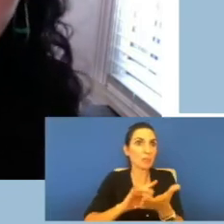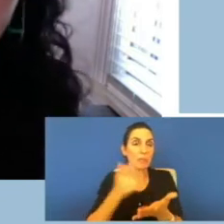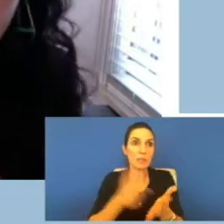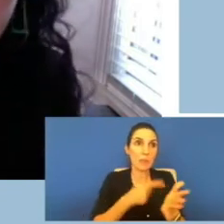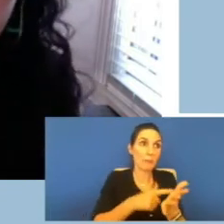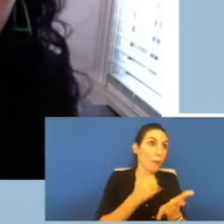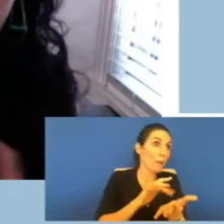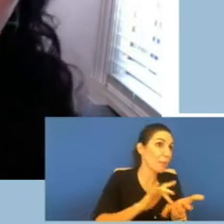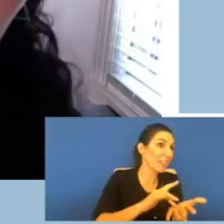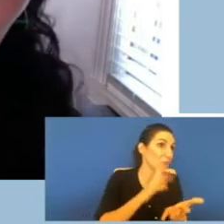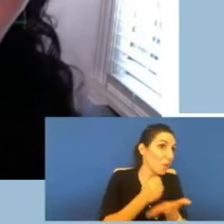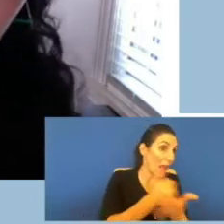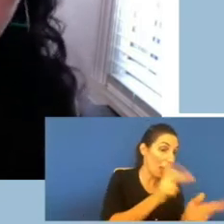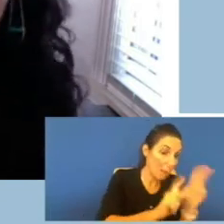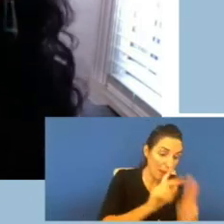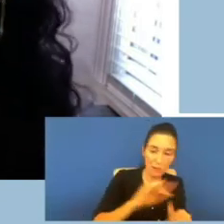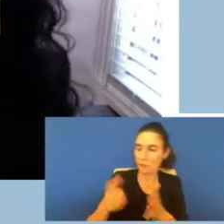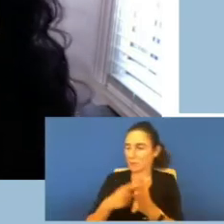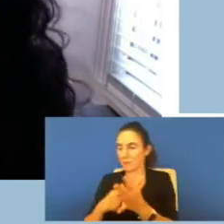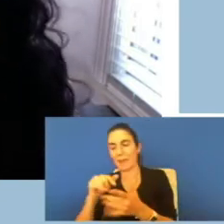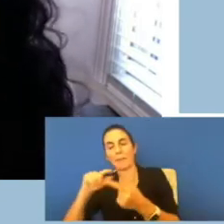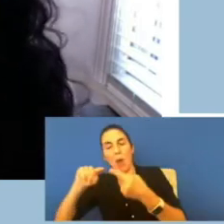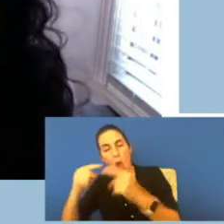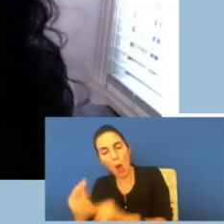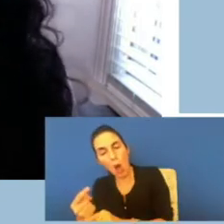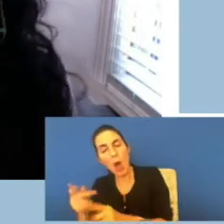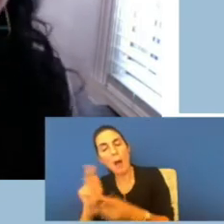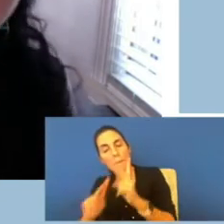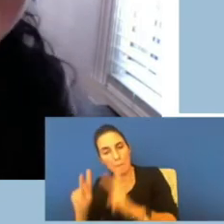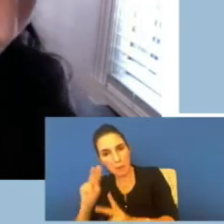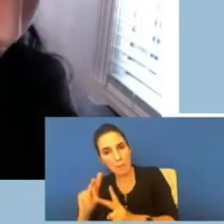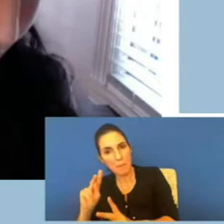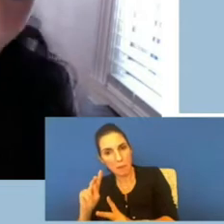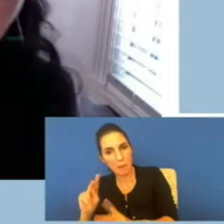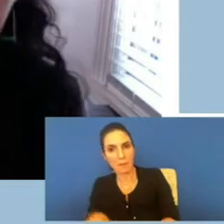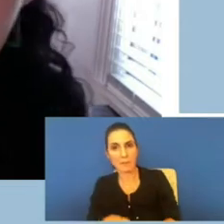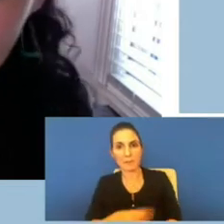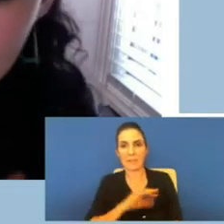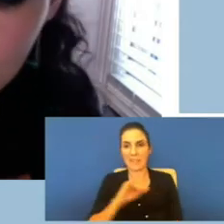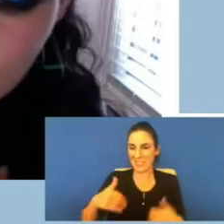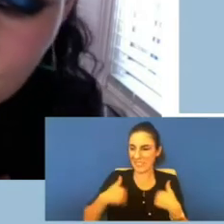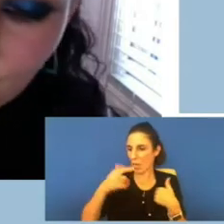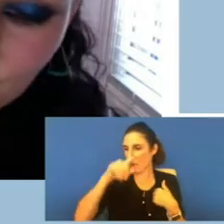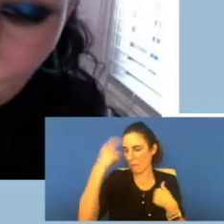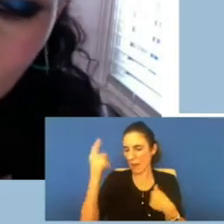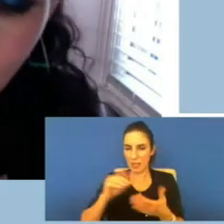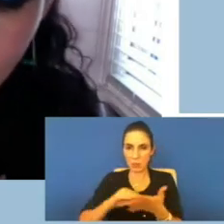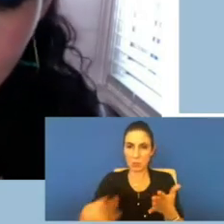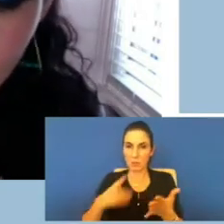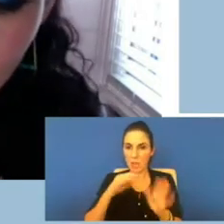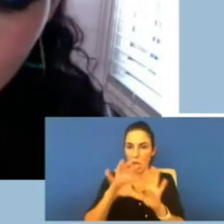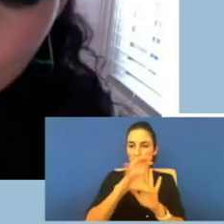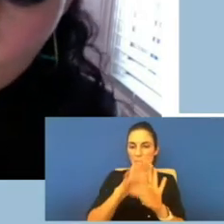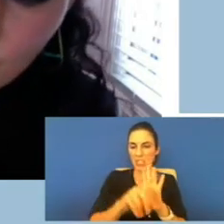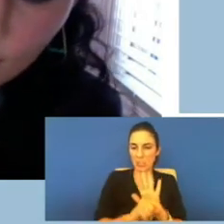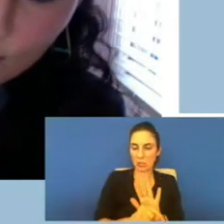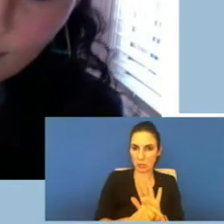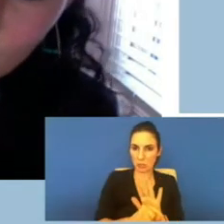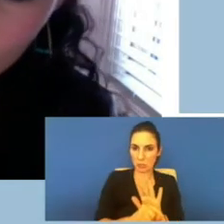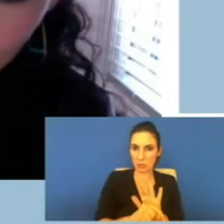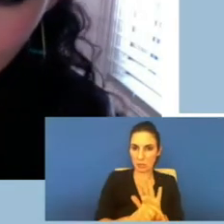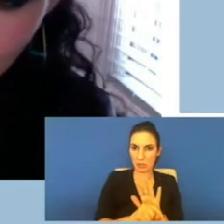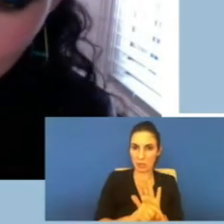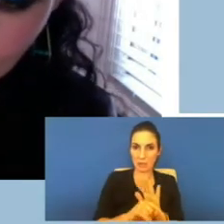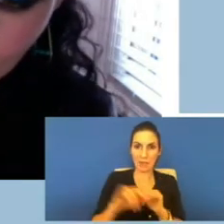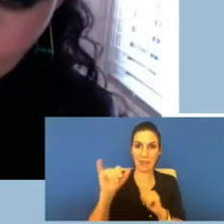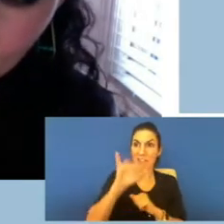they are unhealthy and harm people, right? And a young Black student said the Constitution as an invention that goes